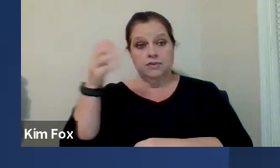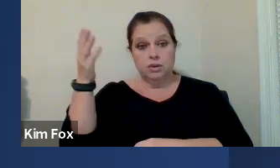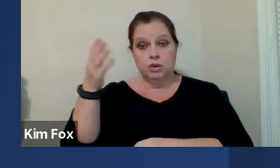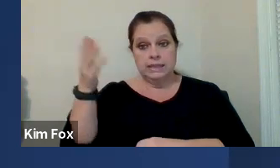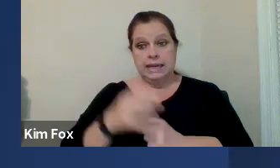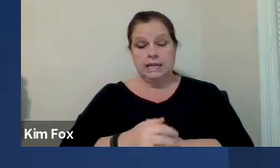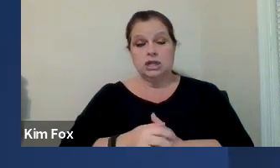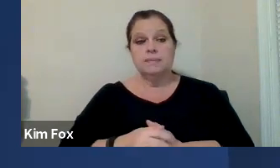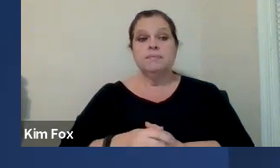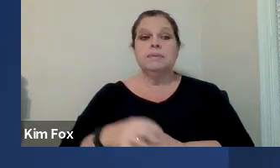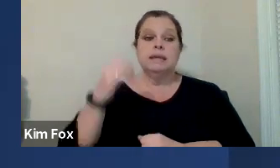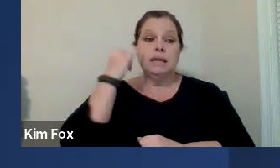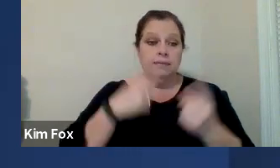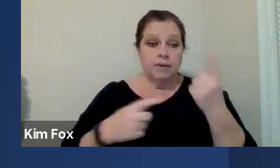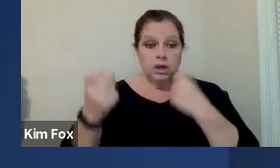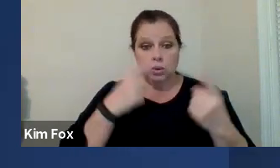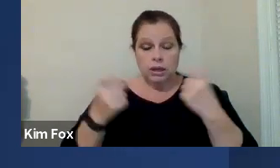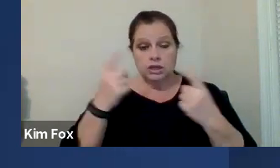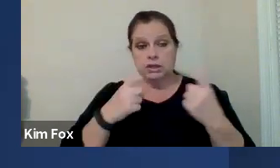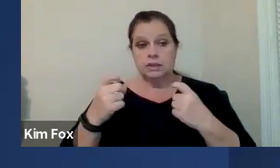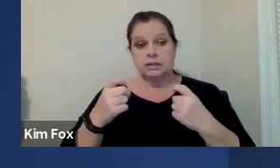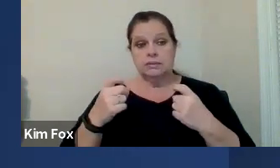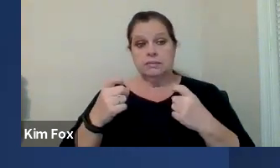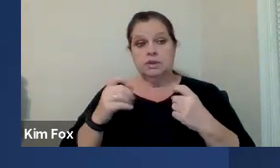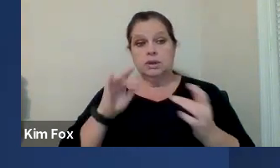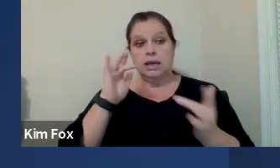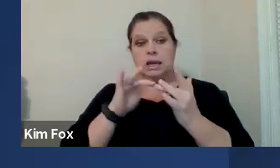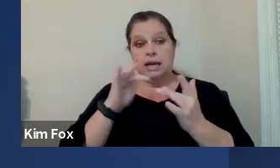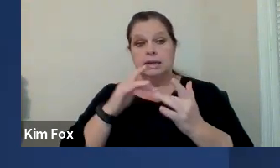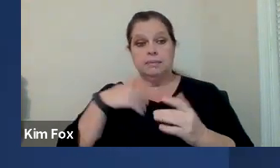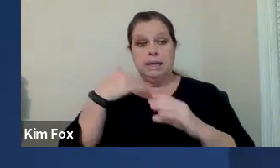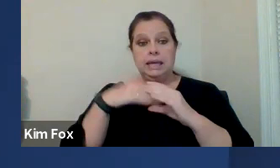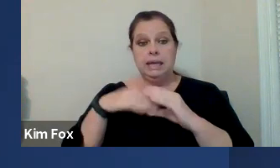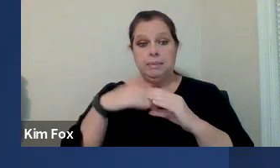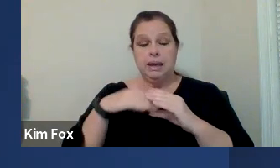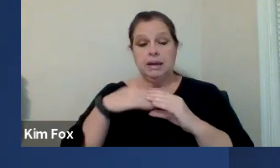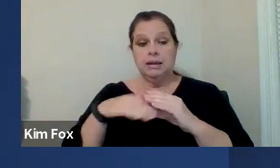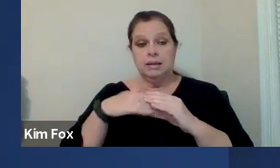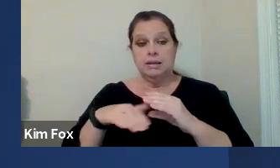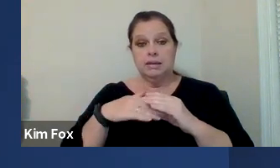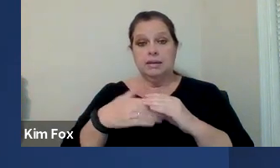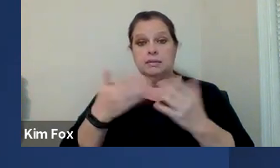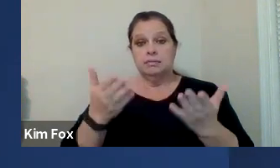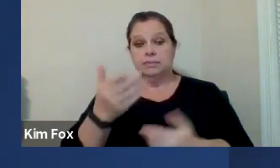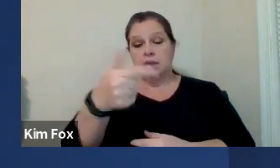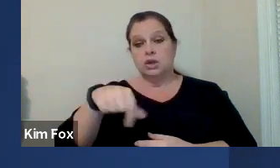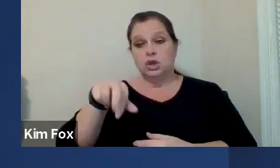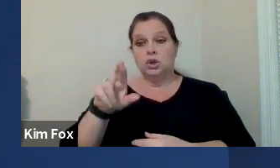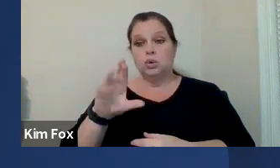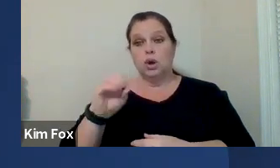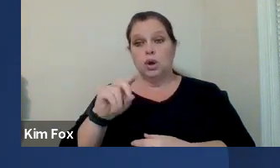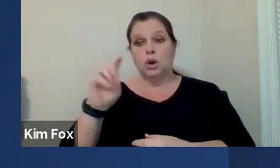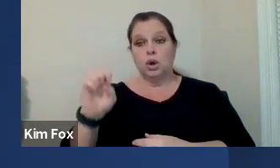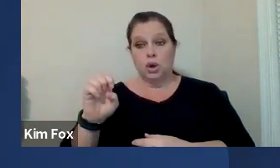presentation. If you have any additional questions, I can be reached via email. I have the QR code for the Virginia